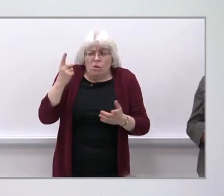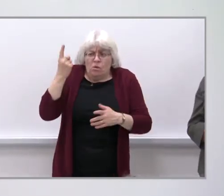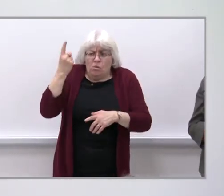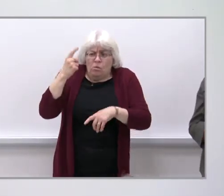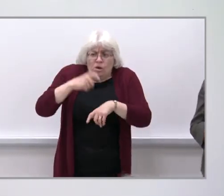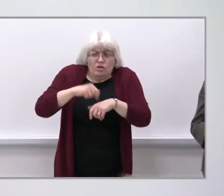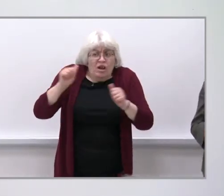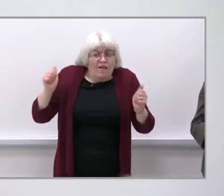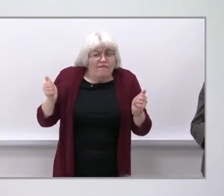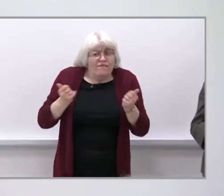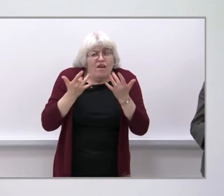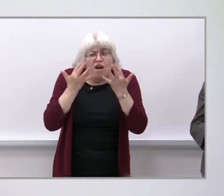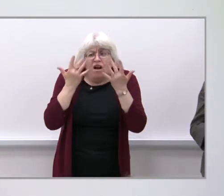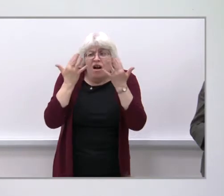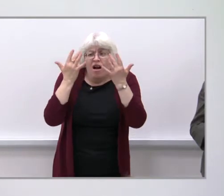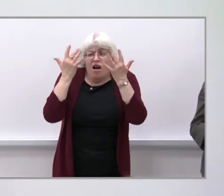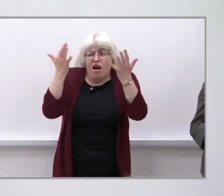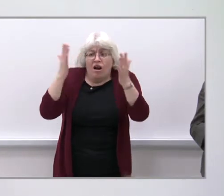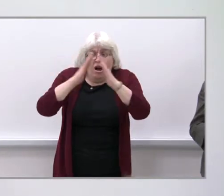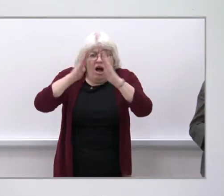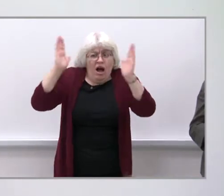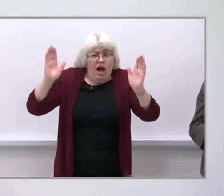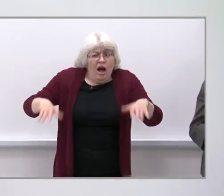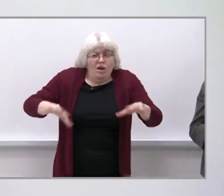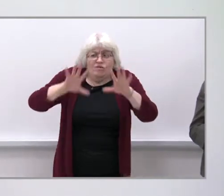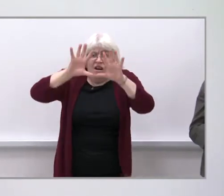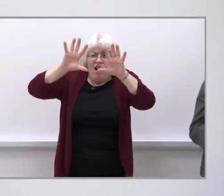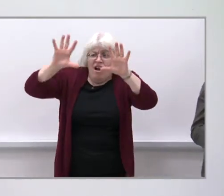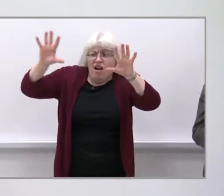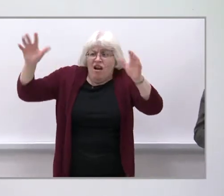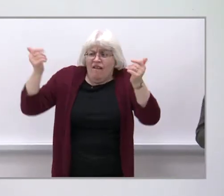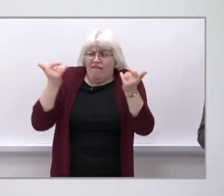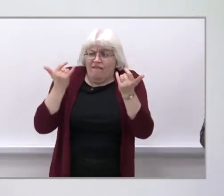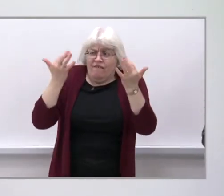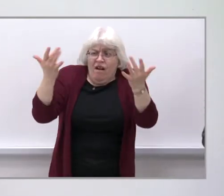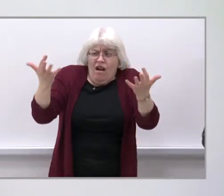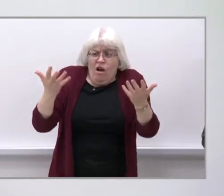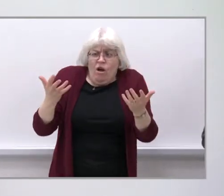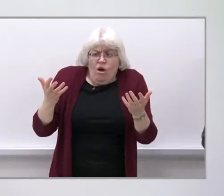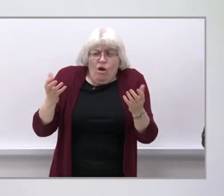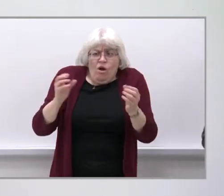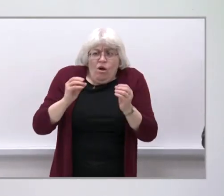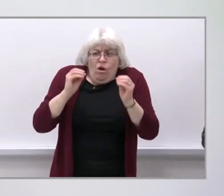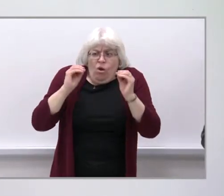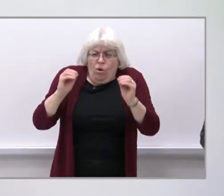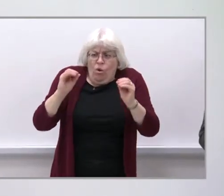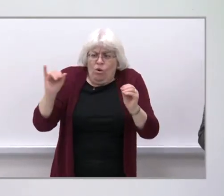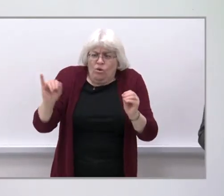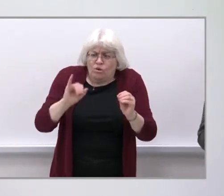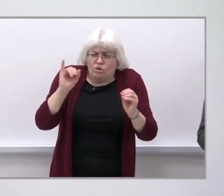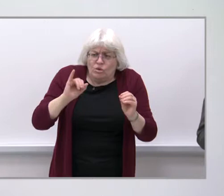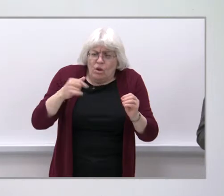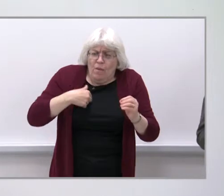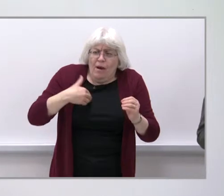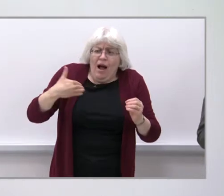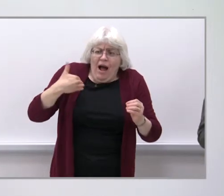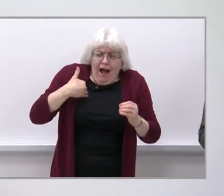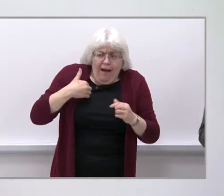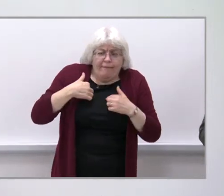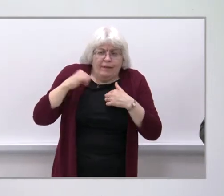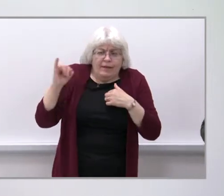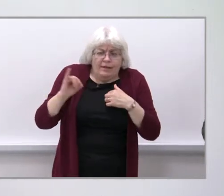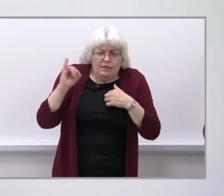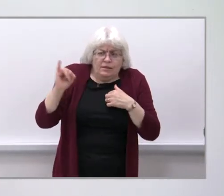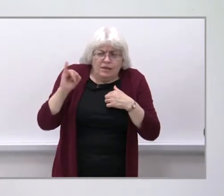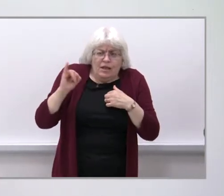with that. There was a fire in the housing complex and they didn't